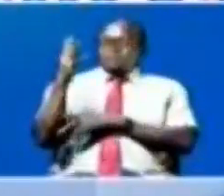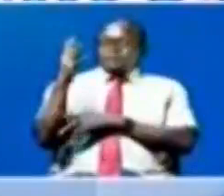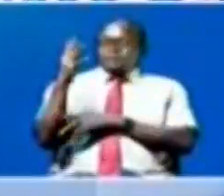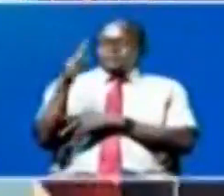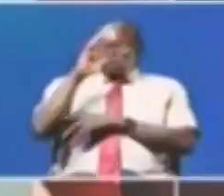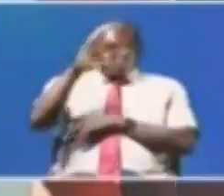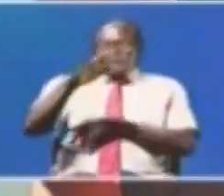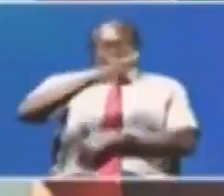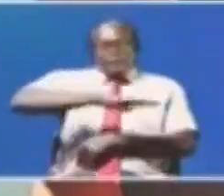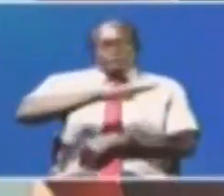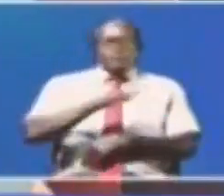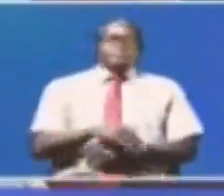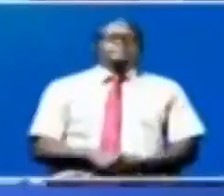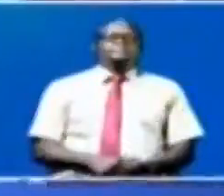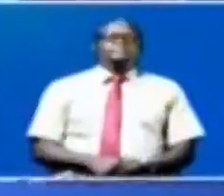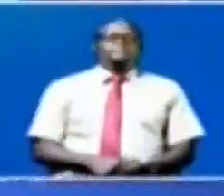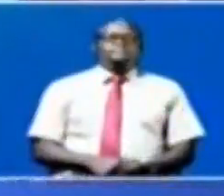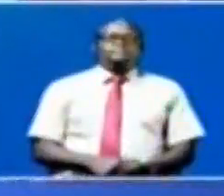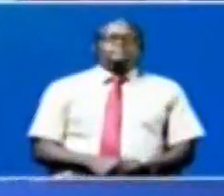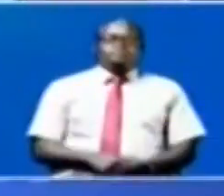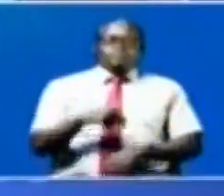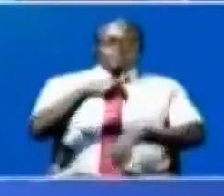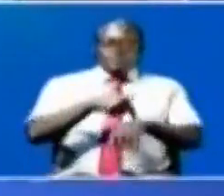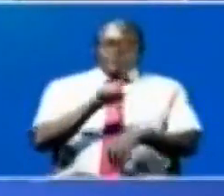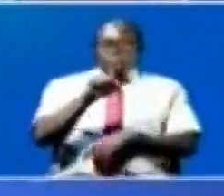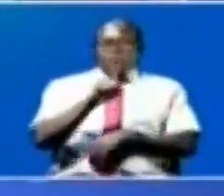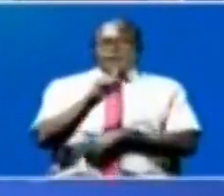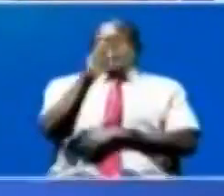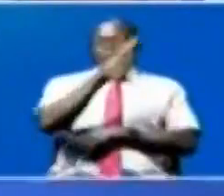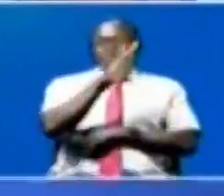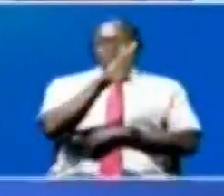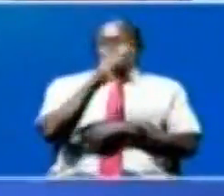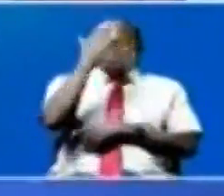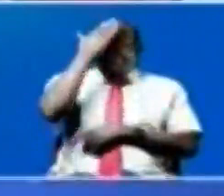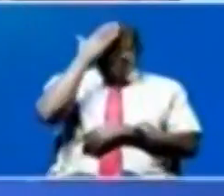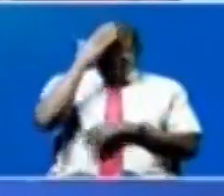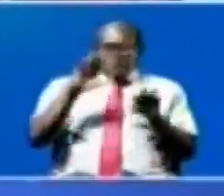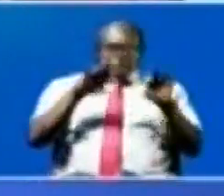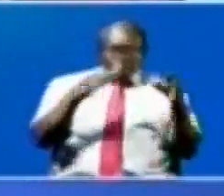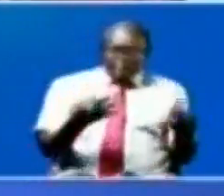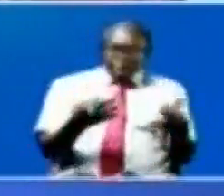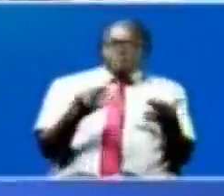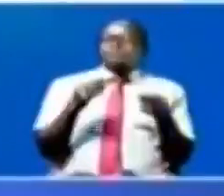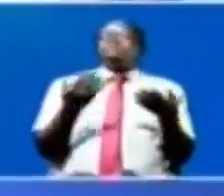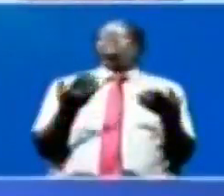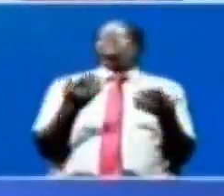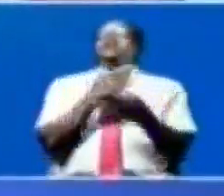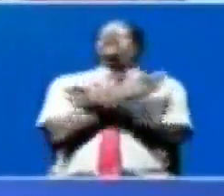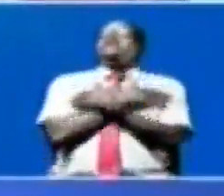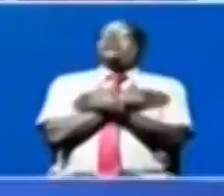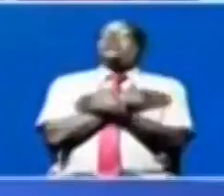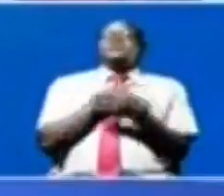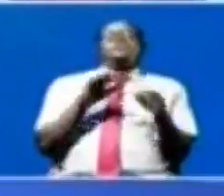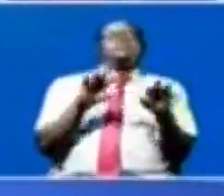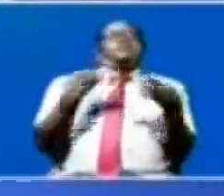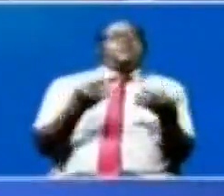reports. A few minutes past 1 p.m. Monday, friends and family gather at the Meru Level 5 Hospital